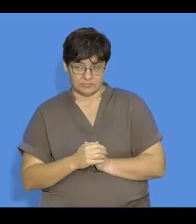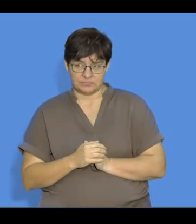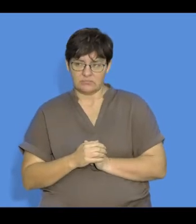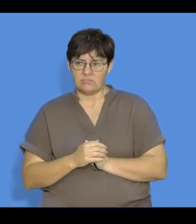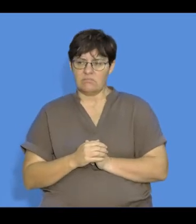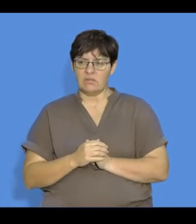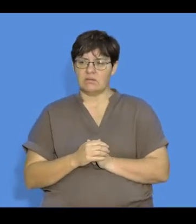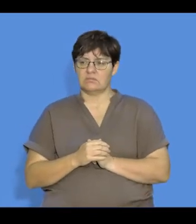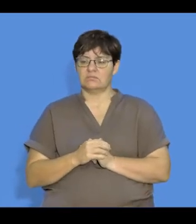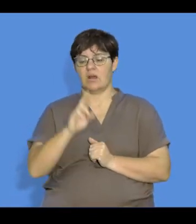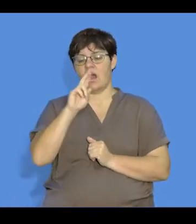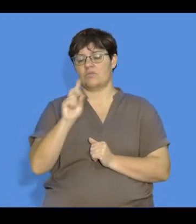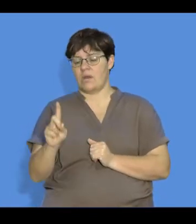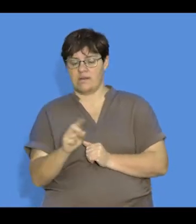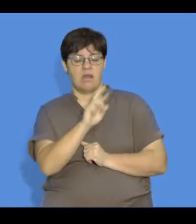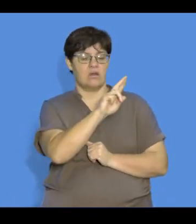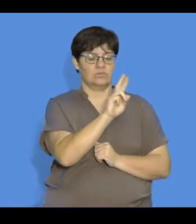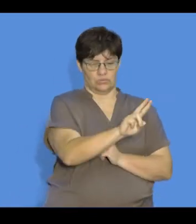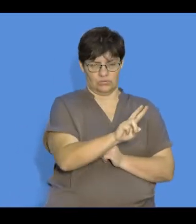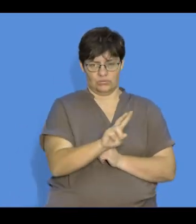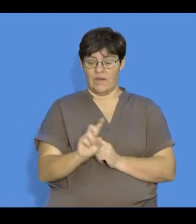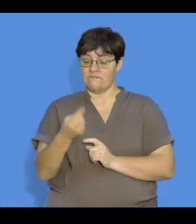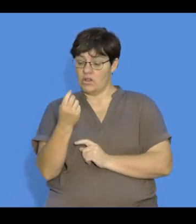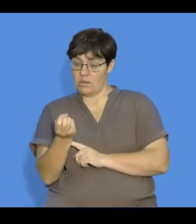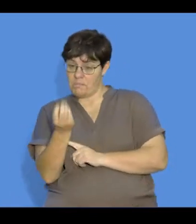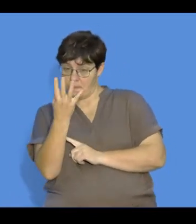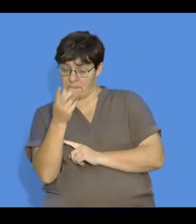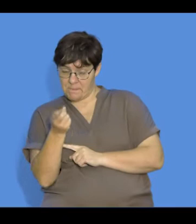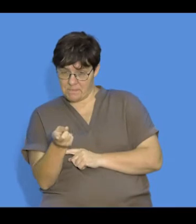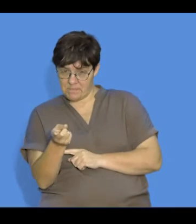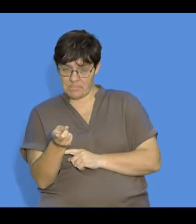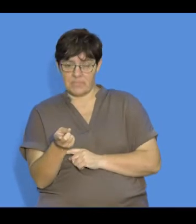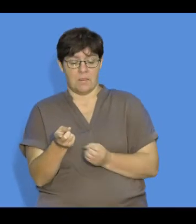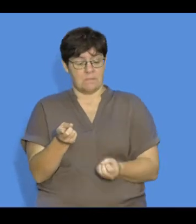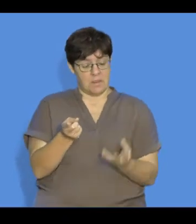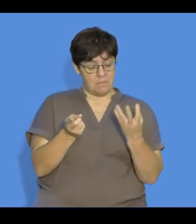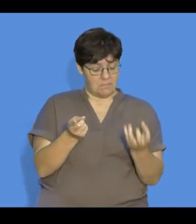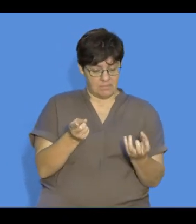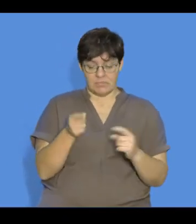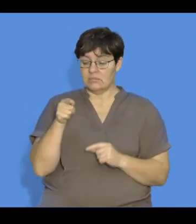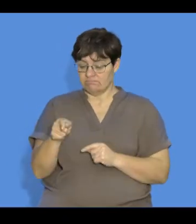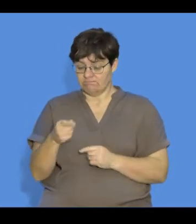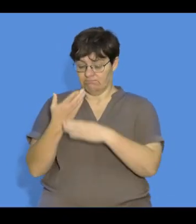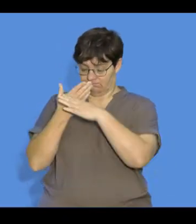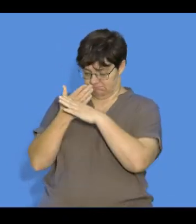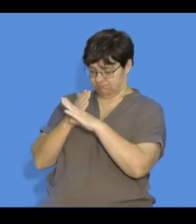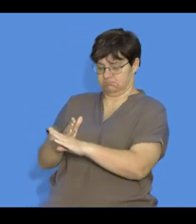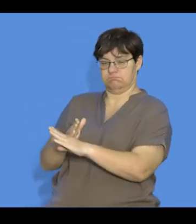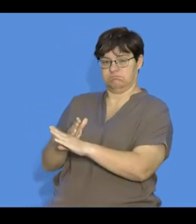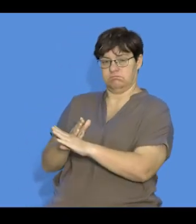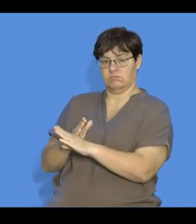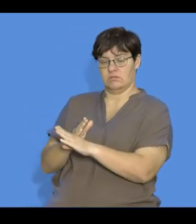bulb, let's call this R1 and let's call that R2. So this light bulb offers resistance to